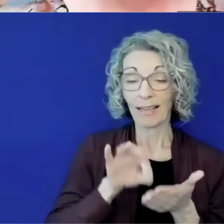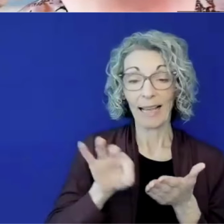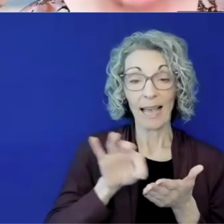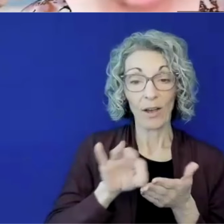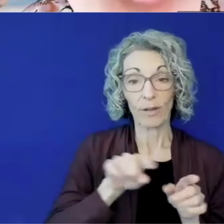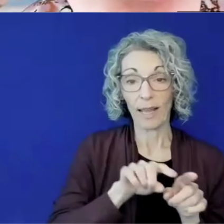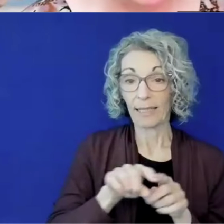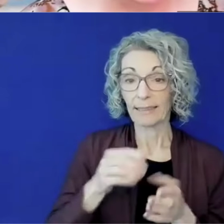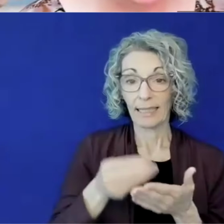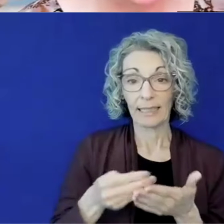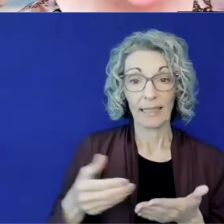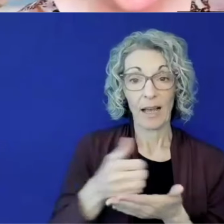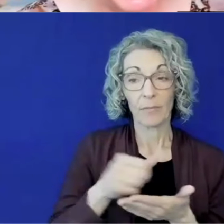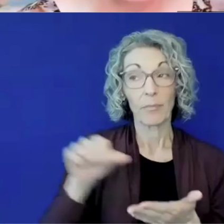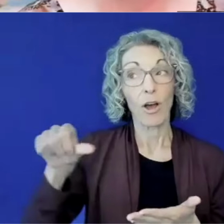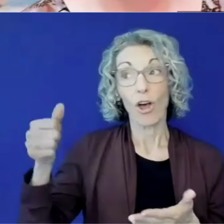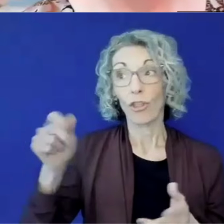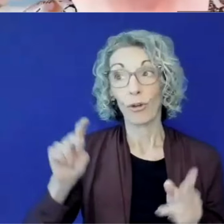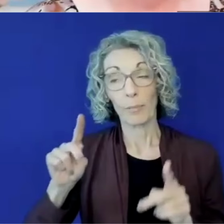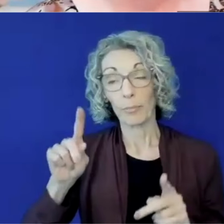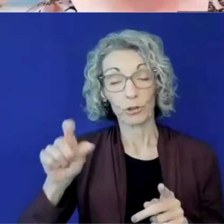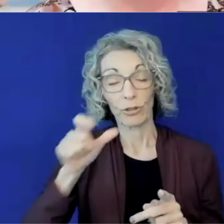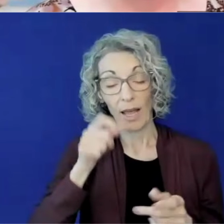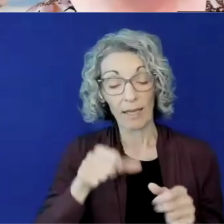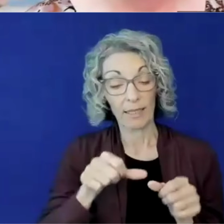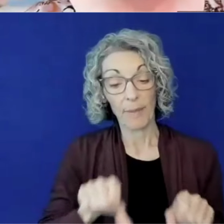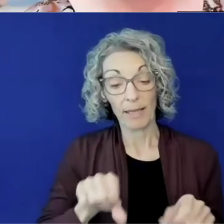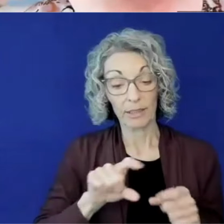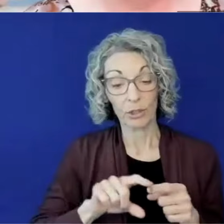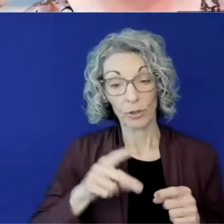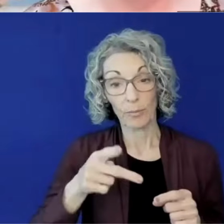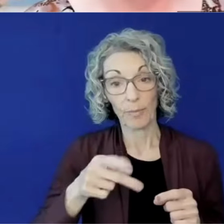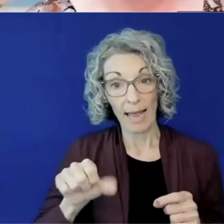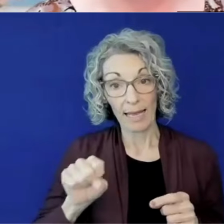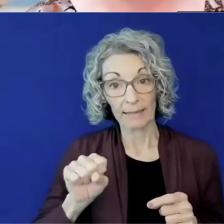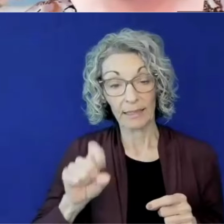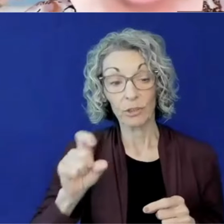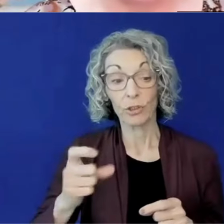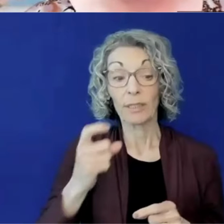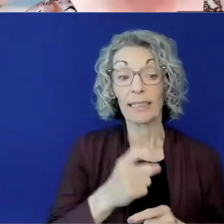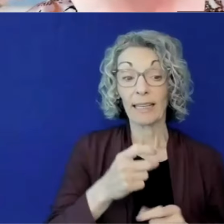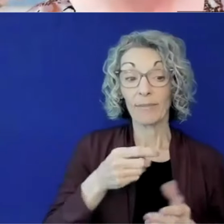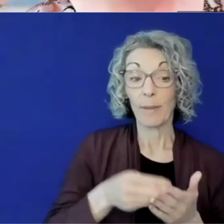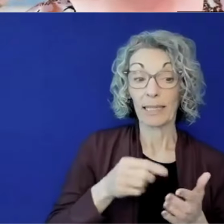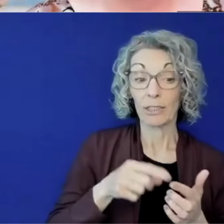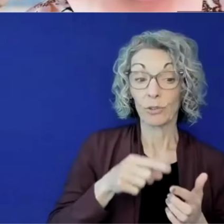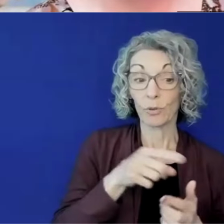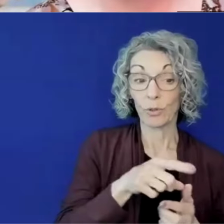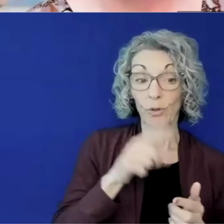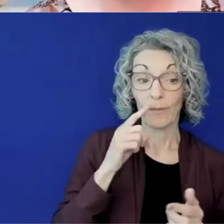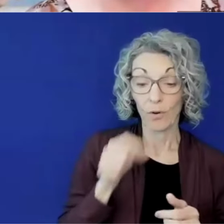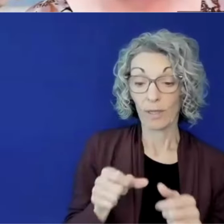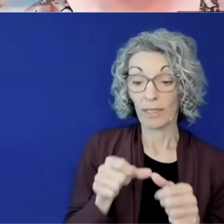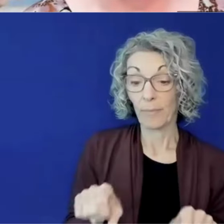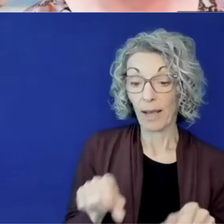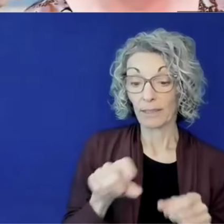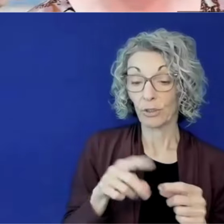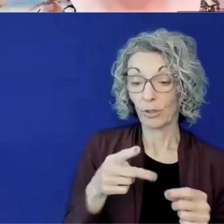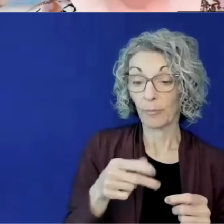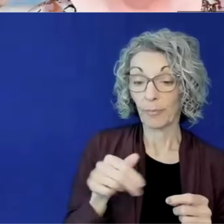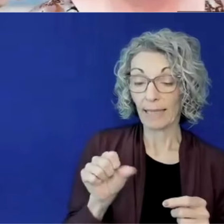people shouldn't be depositing money into your pass. They should be giving you the money to deposit into the pass. You'd still have to say to